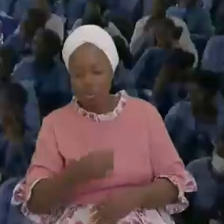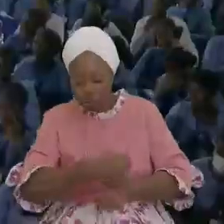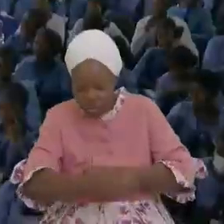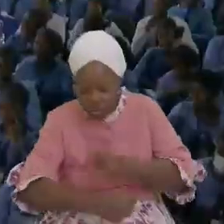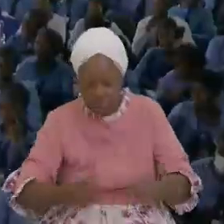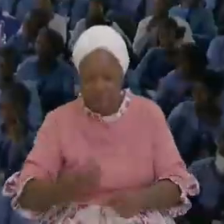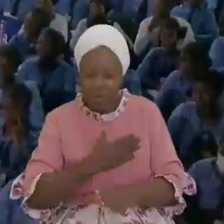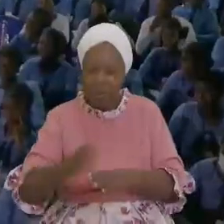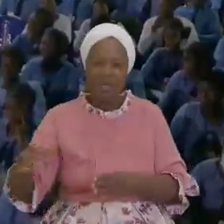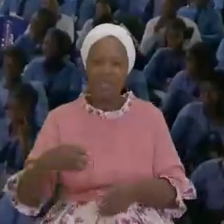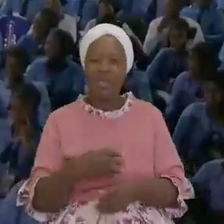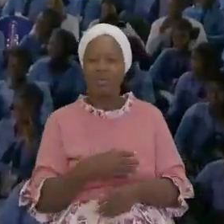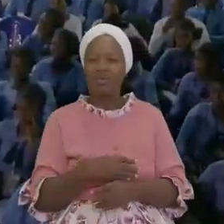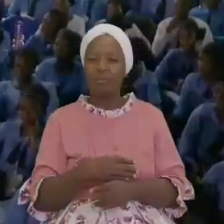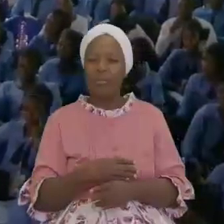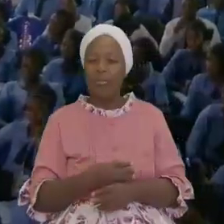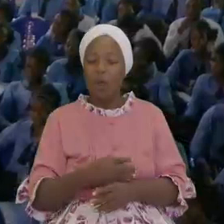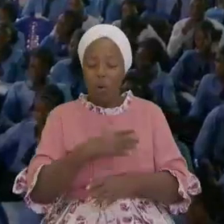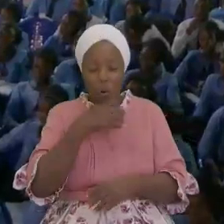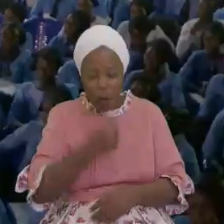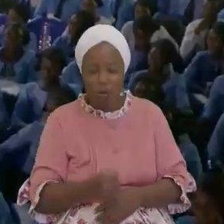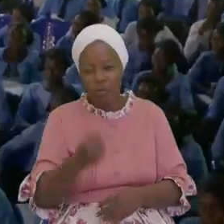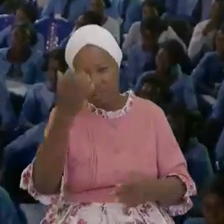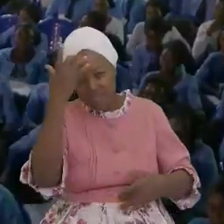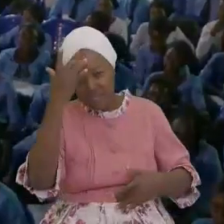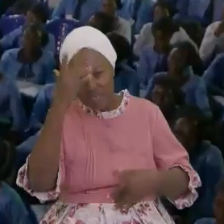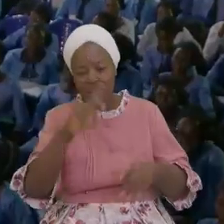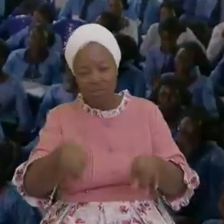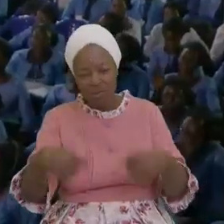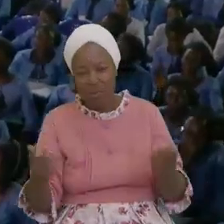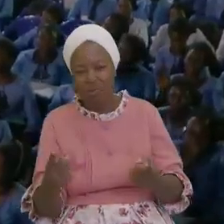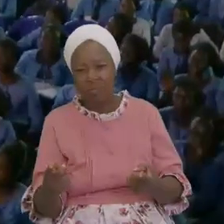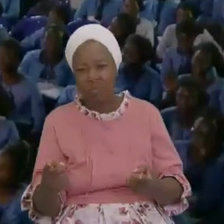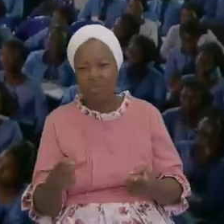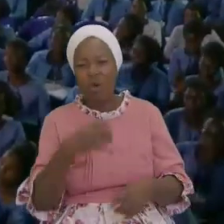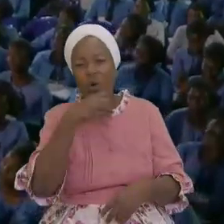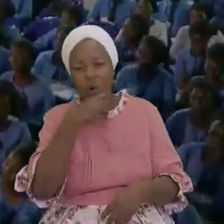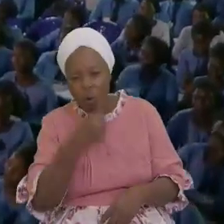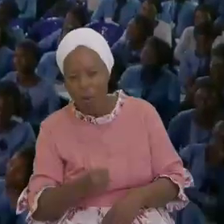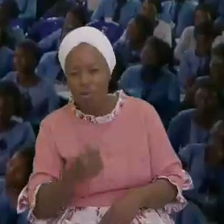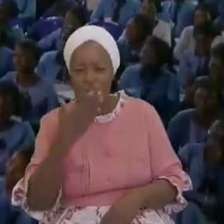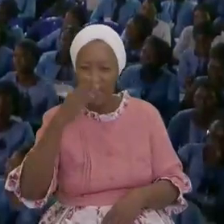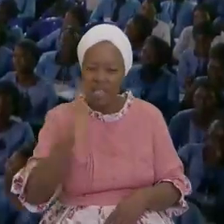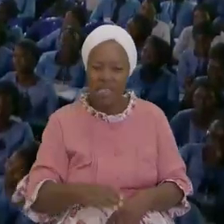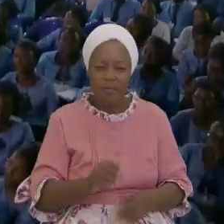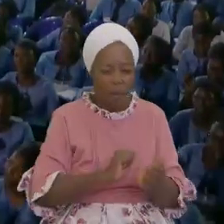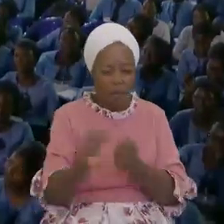away. Old sickness passed away. Old evil passed